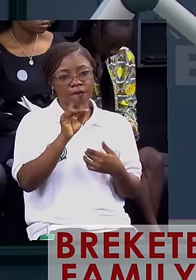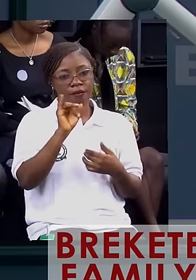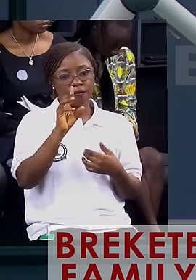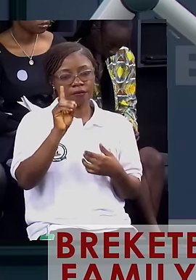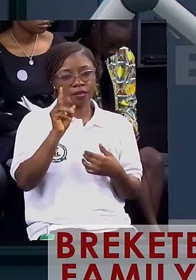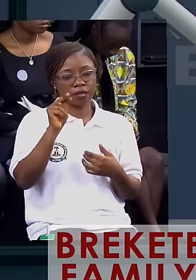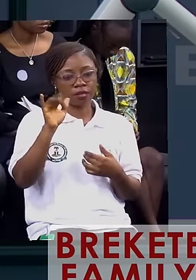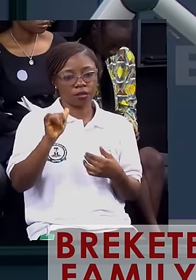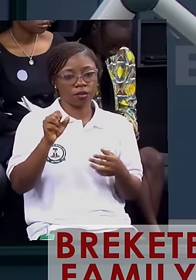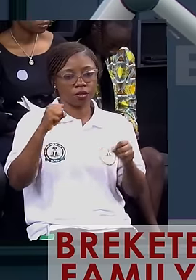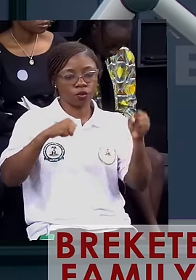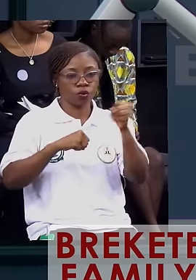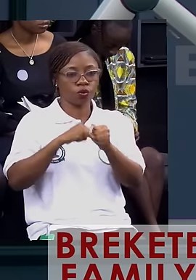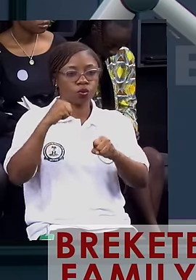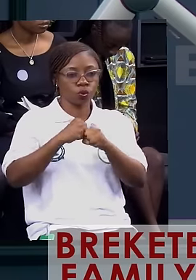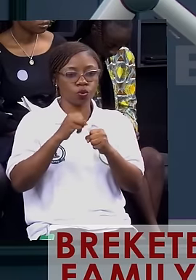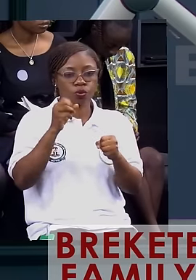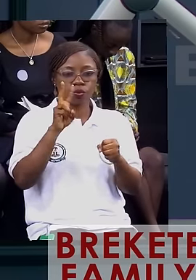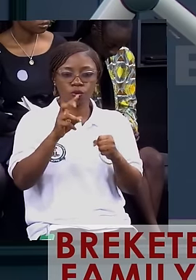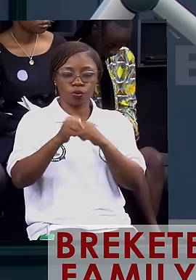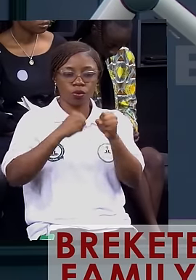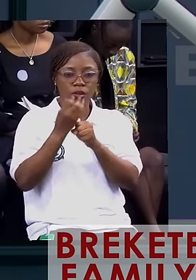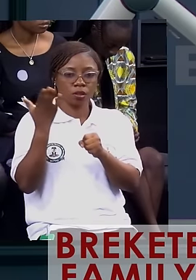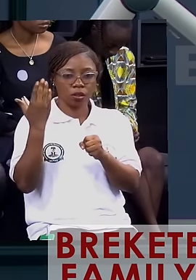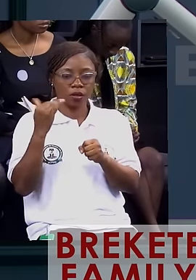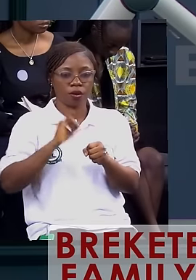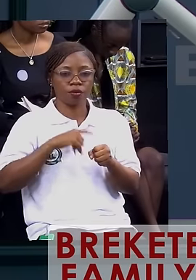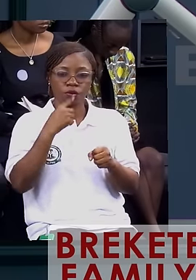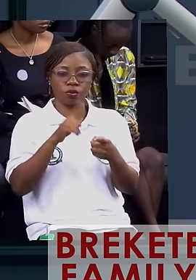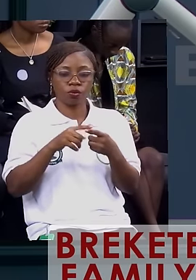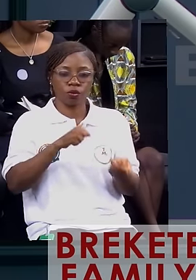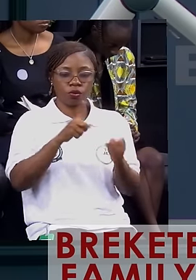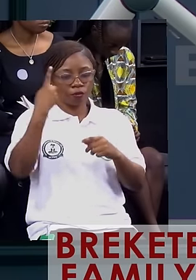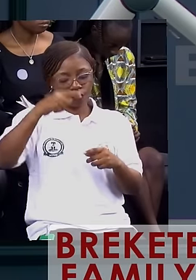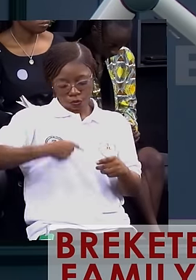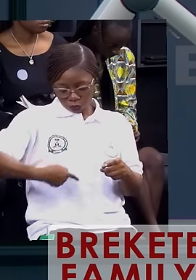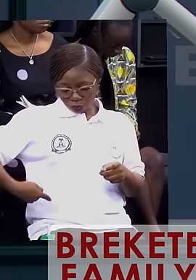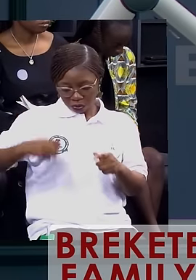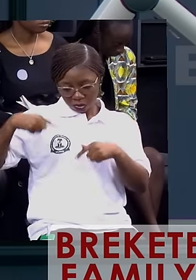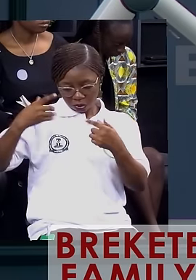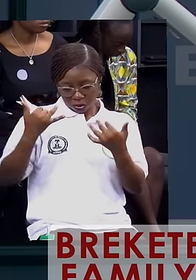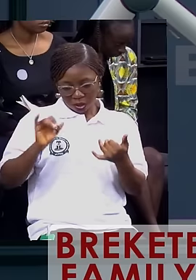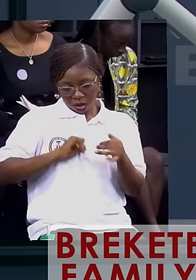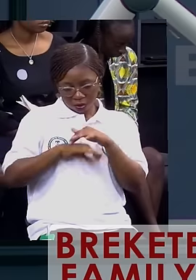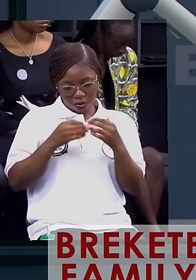2 years ago and was told to go for surgery, but up to now, don't